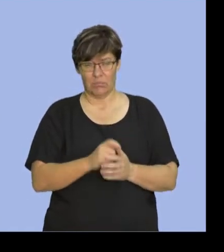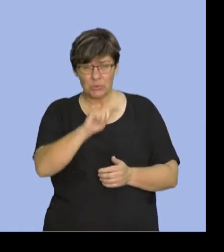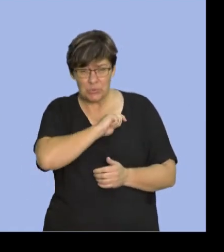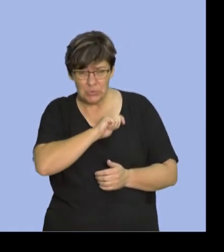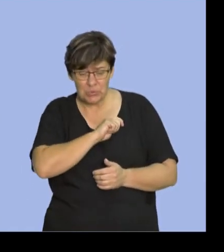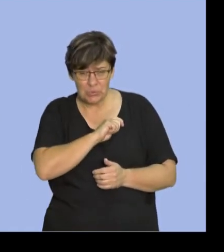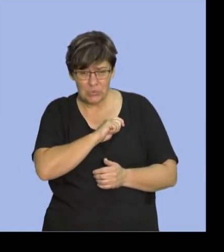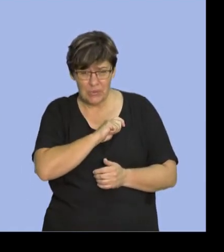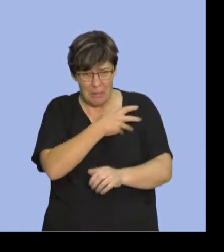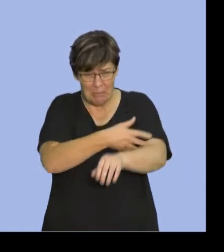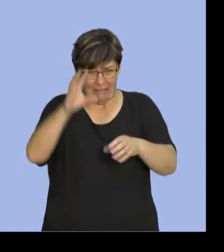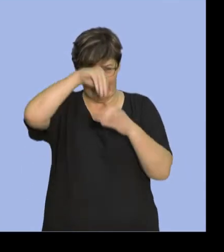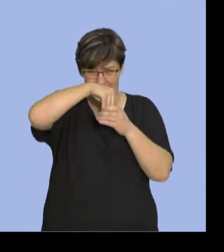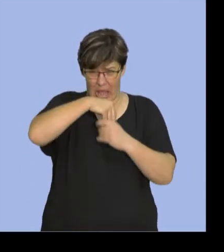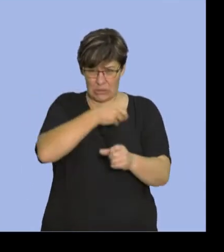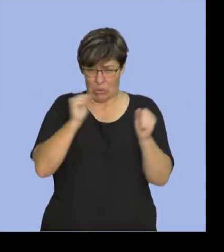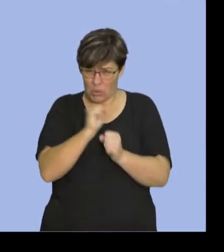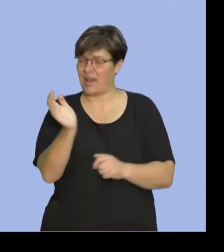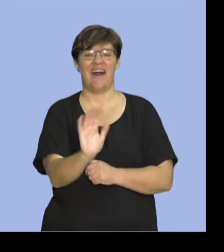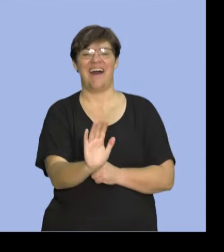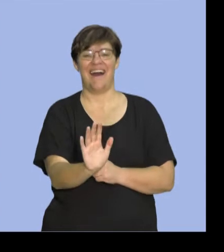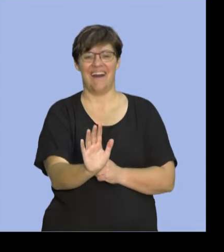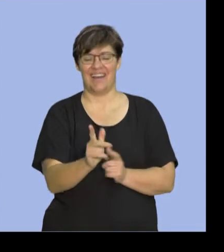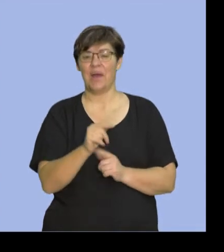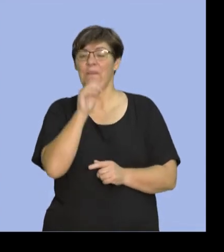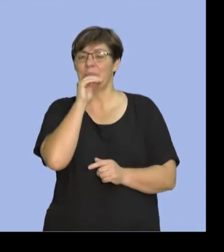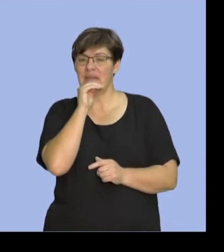individuals have cold blood. It essentially points to their